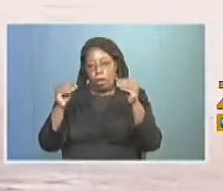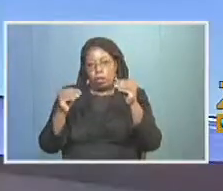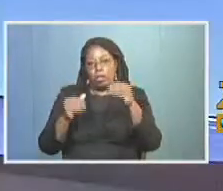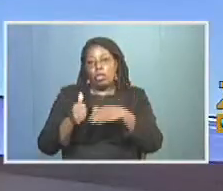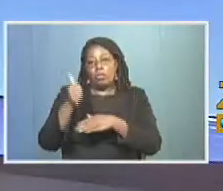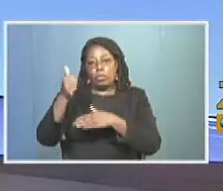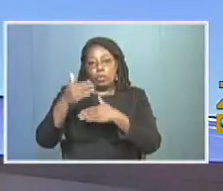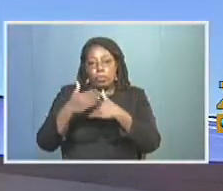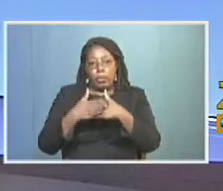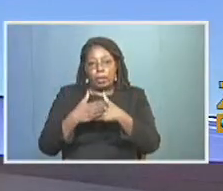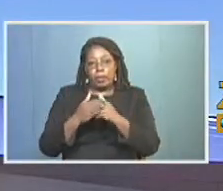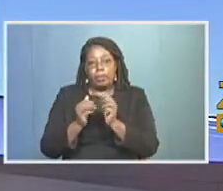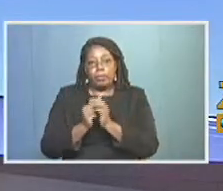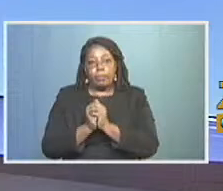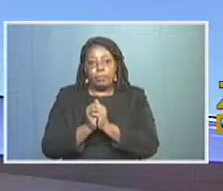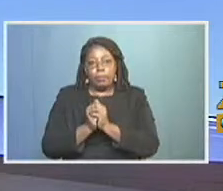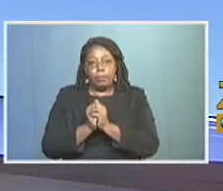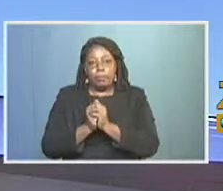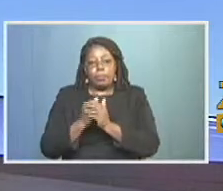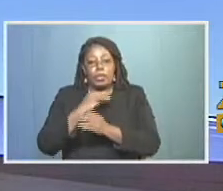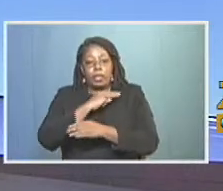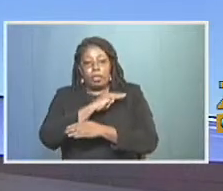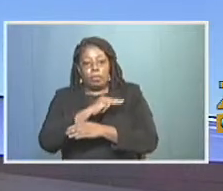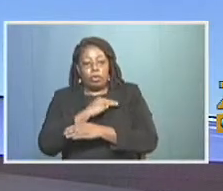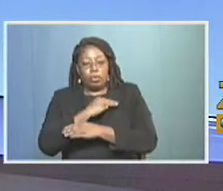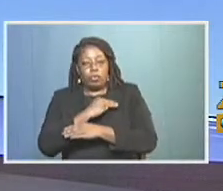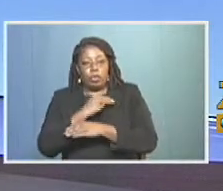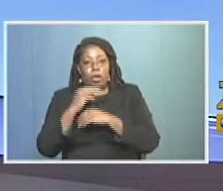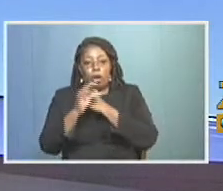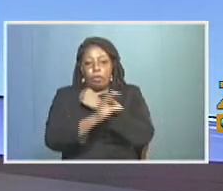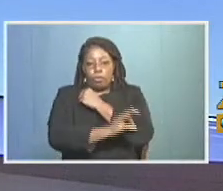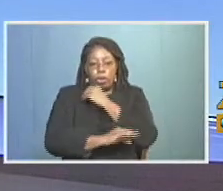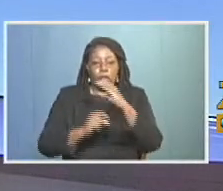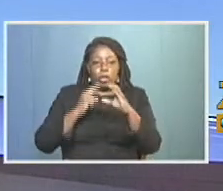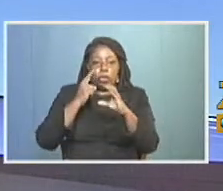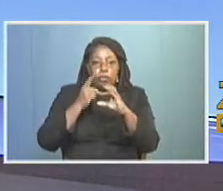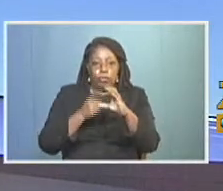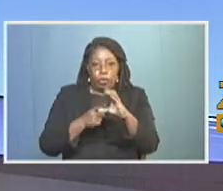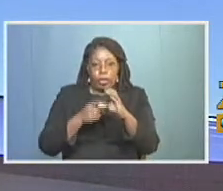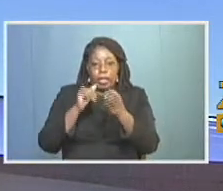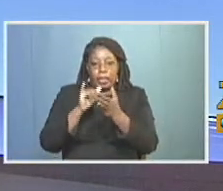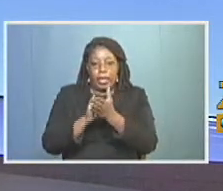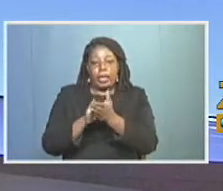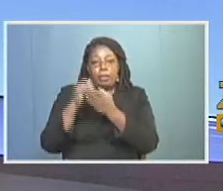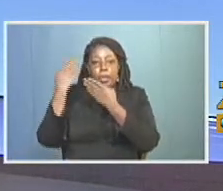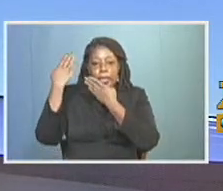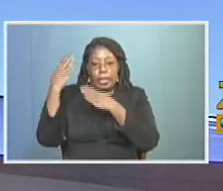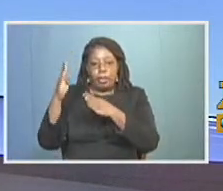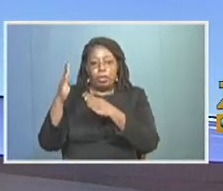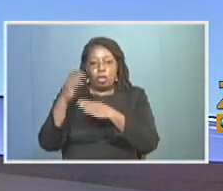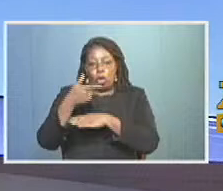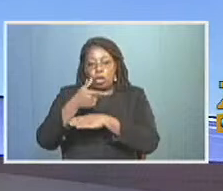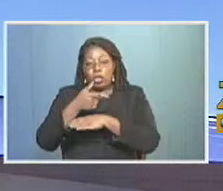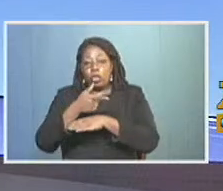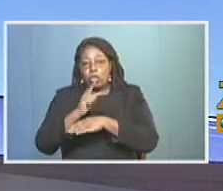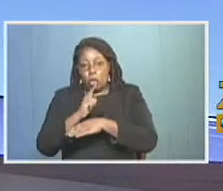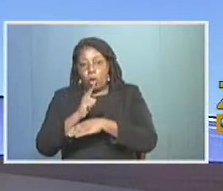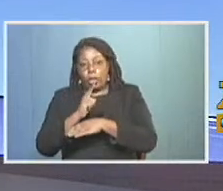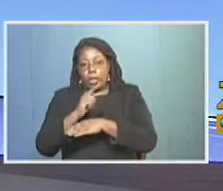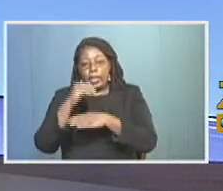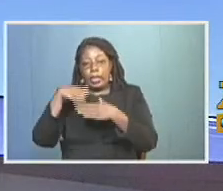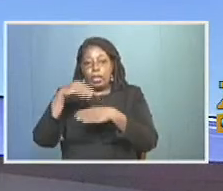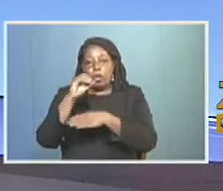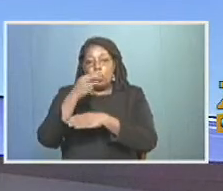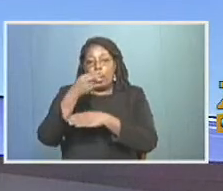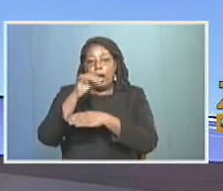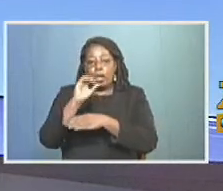rebound. Well, the Ministry of Foreign Affairs confirming this evening that a Bahamian shot in Sydney, Ohio, died